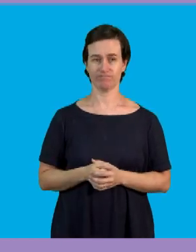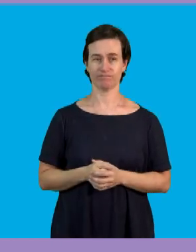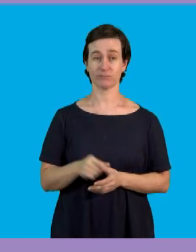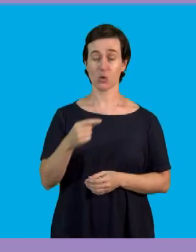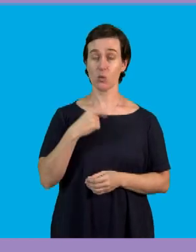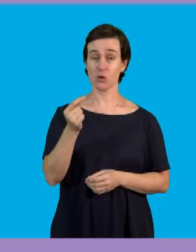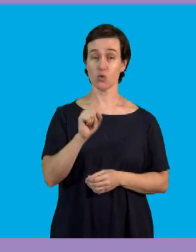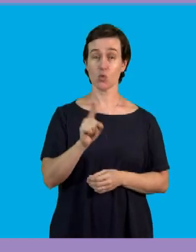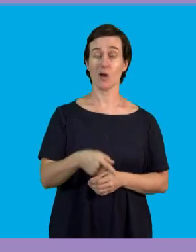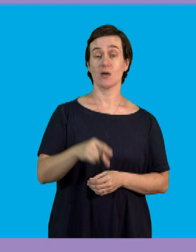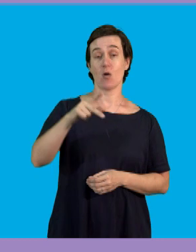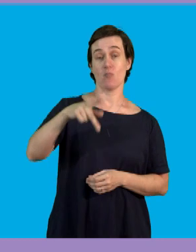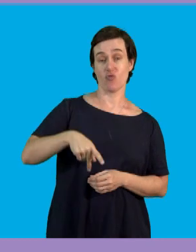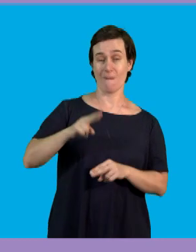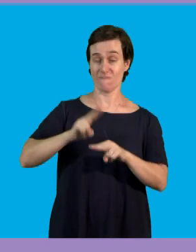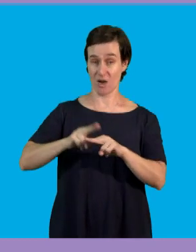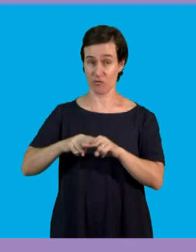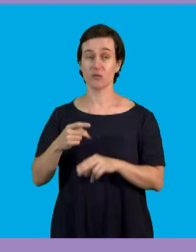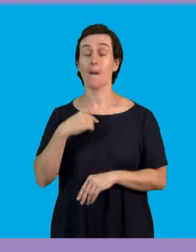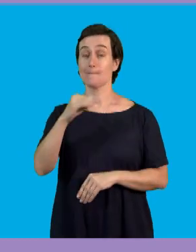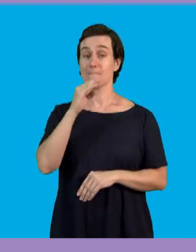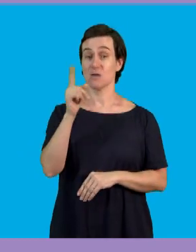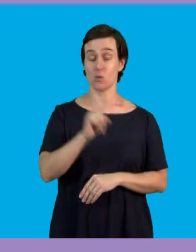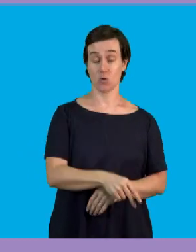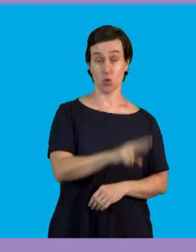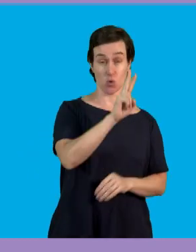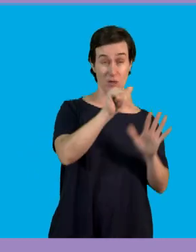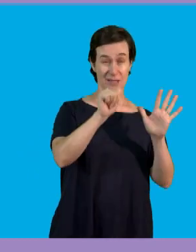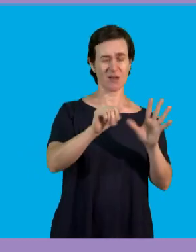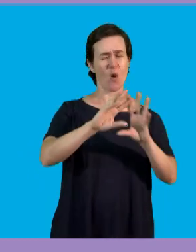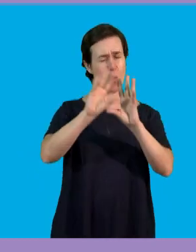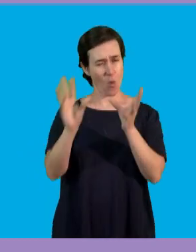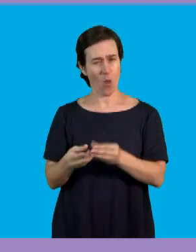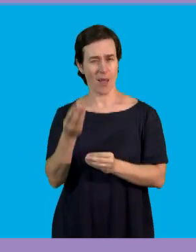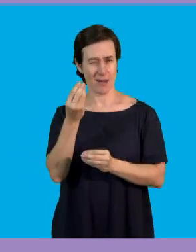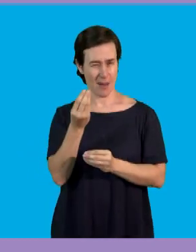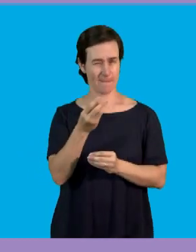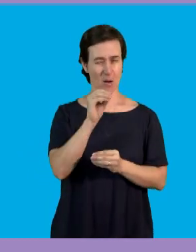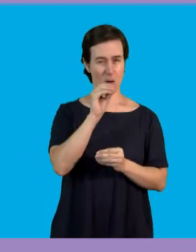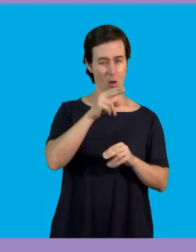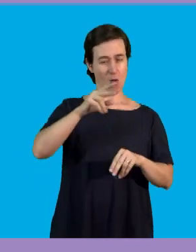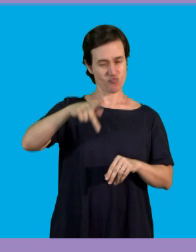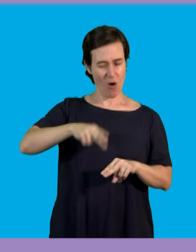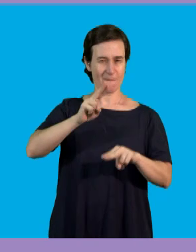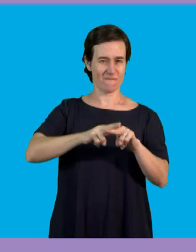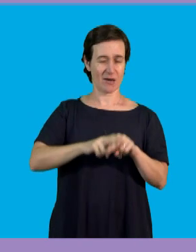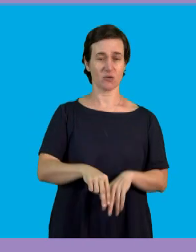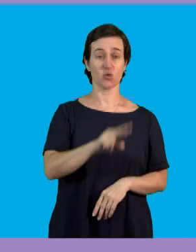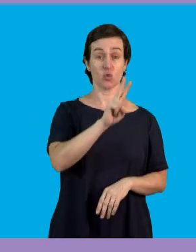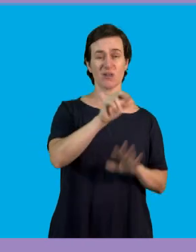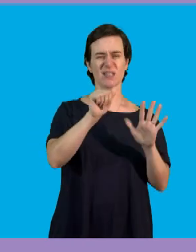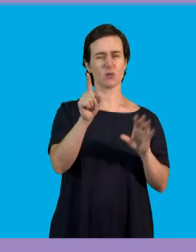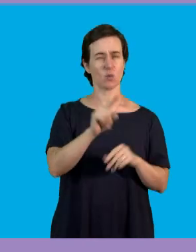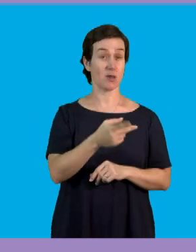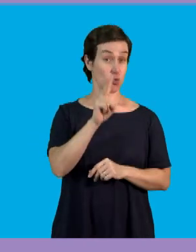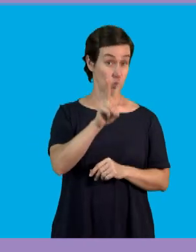we are using prime factorization, so we do need to list the numbers as their prime factors. 26